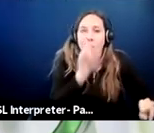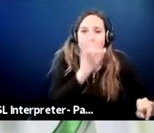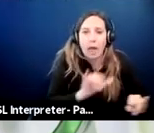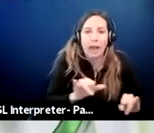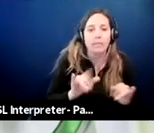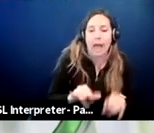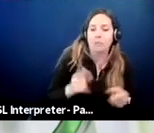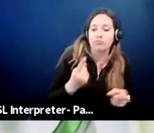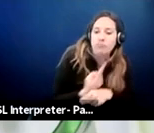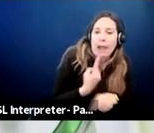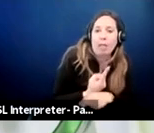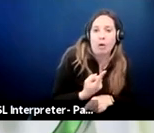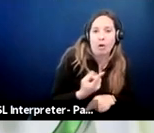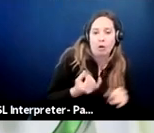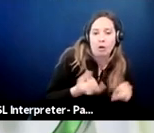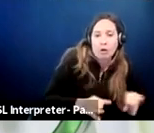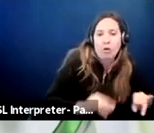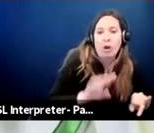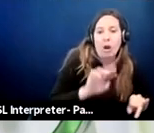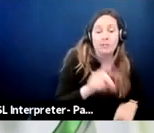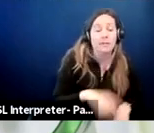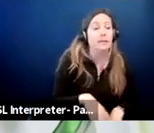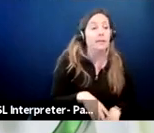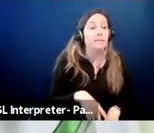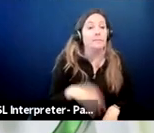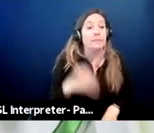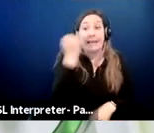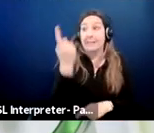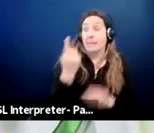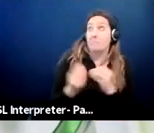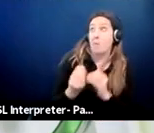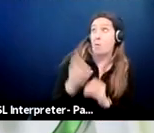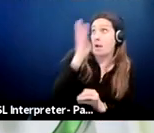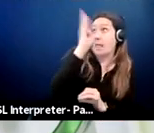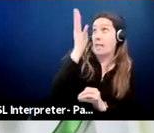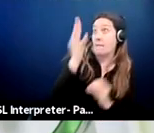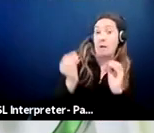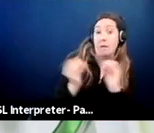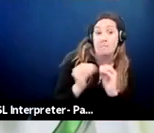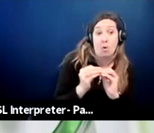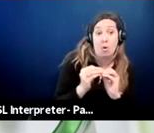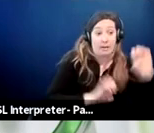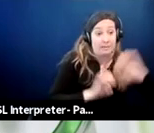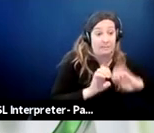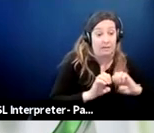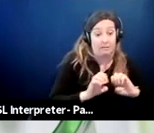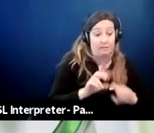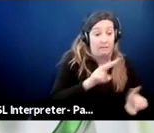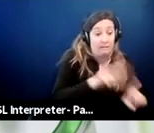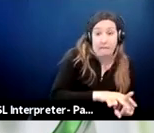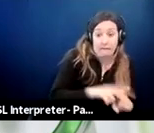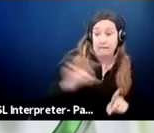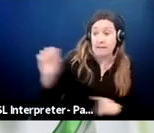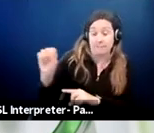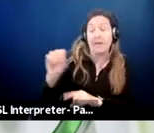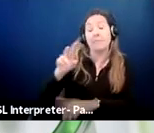that's covered by the grant. Then anything that's more innovative and more experimental, you then claim on SR&ED. If you do this correctly and you do your reporting